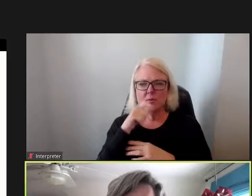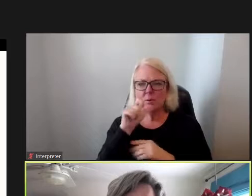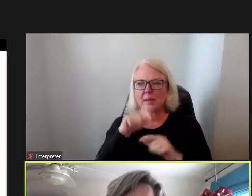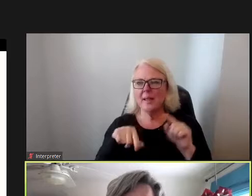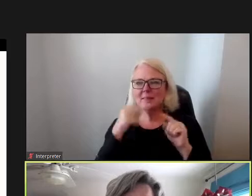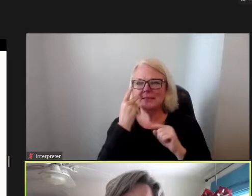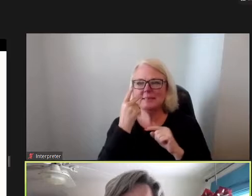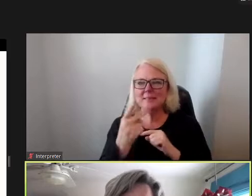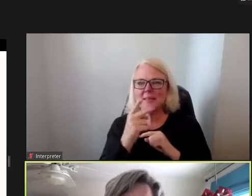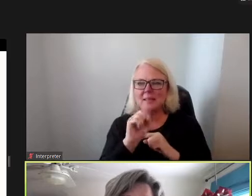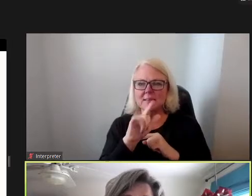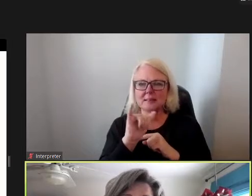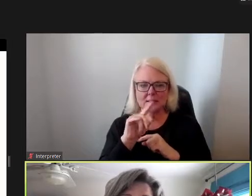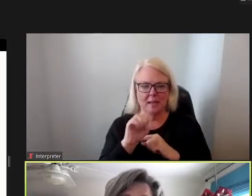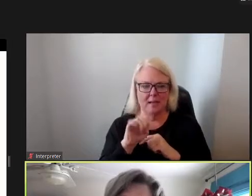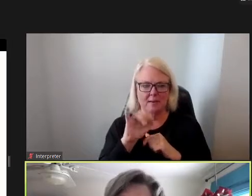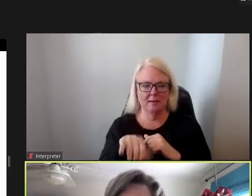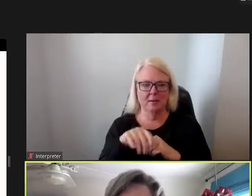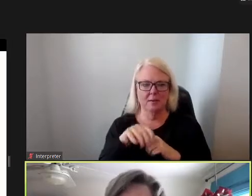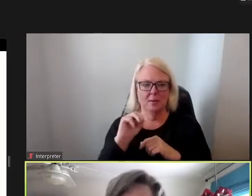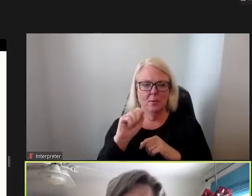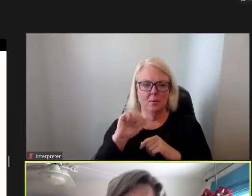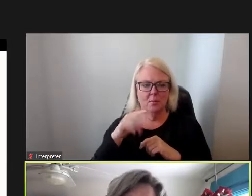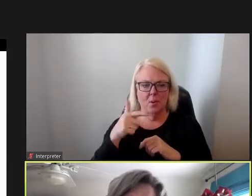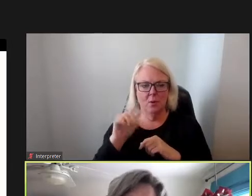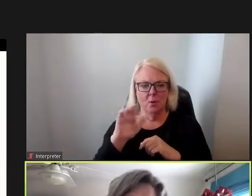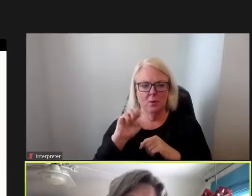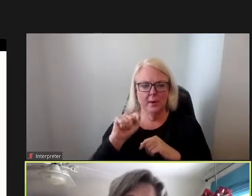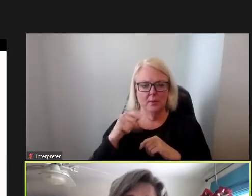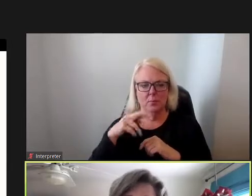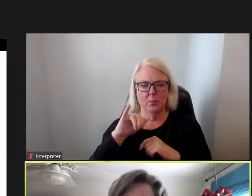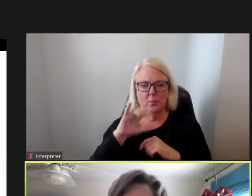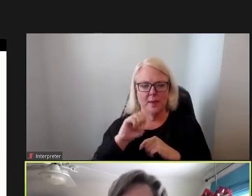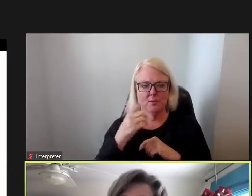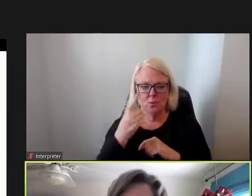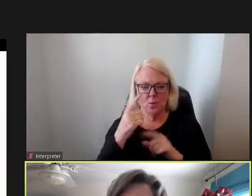slide. It's Margaret Price, all one word,